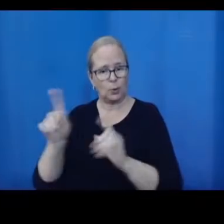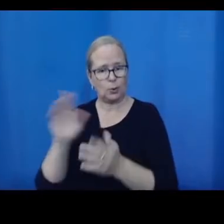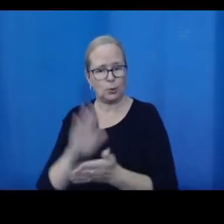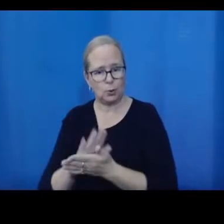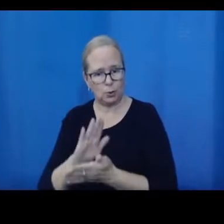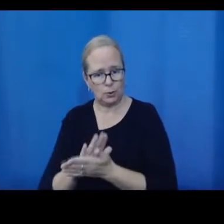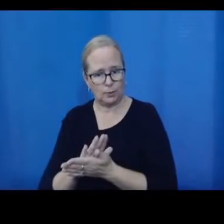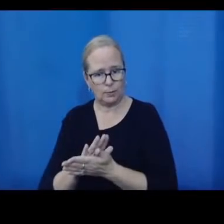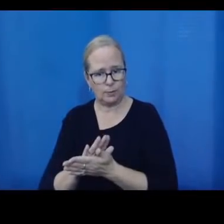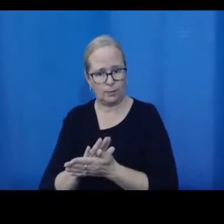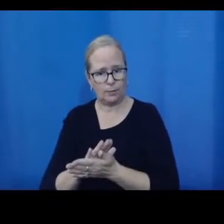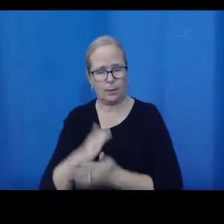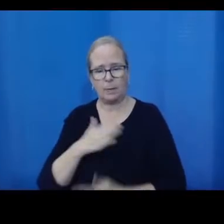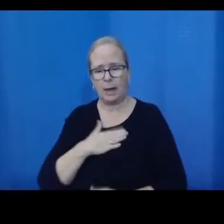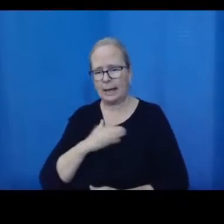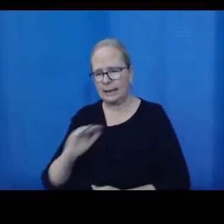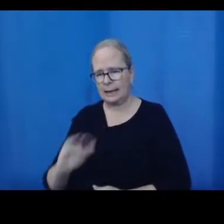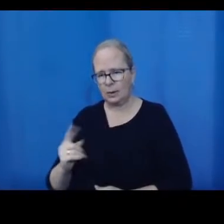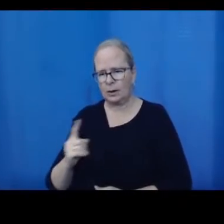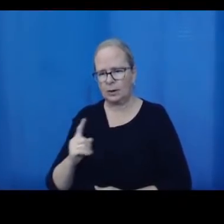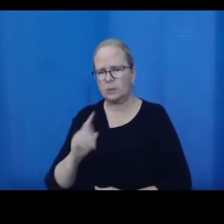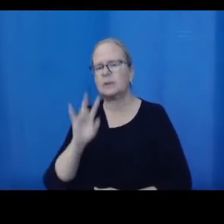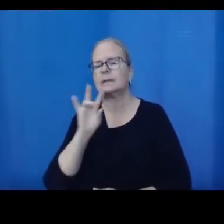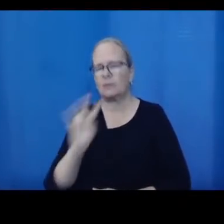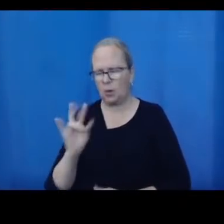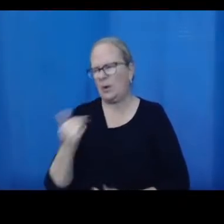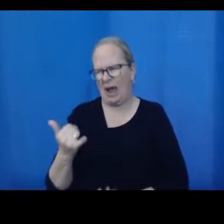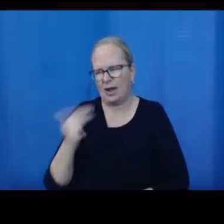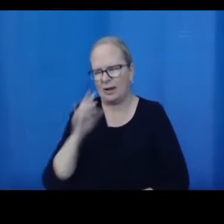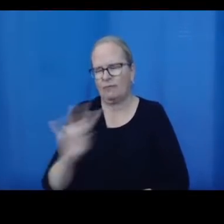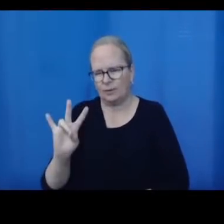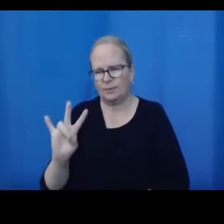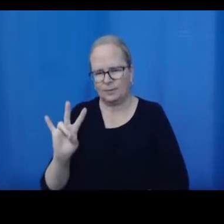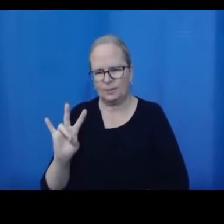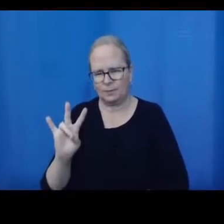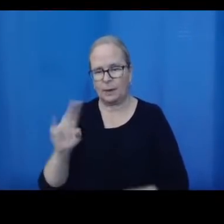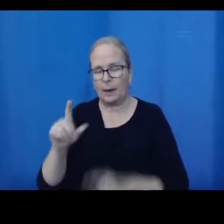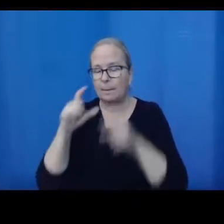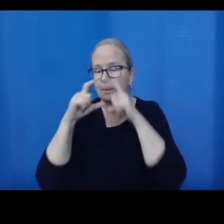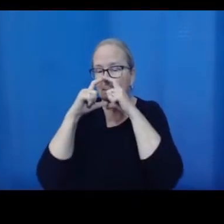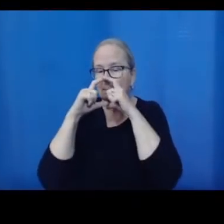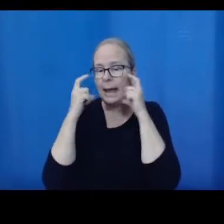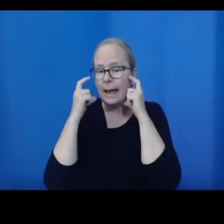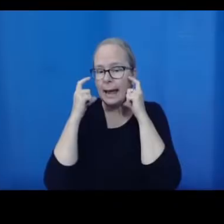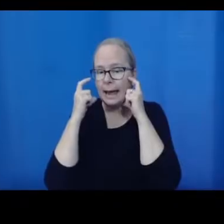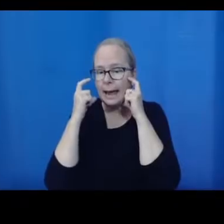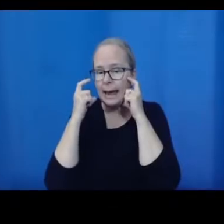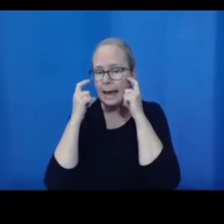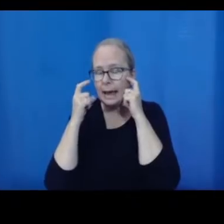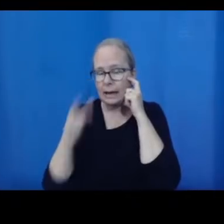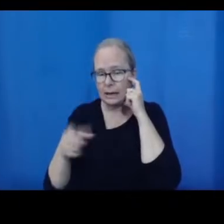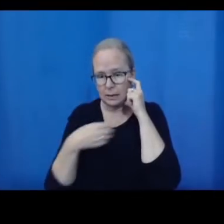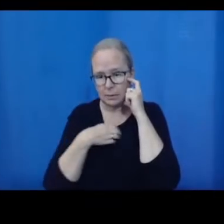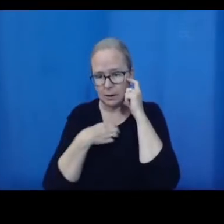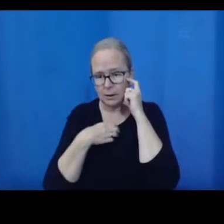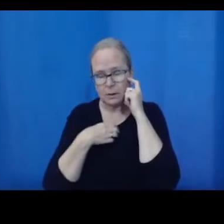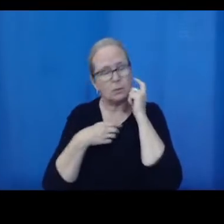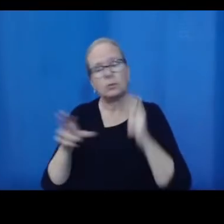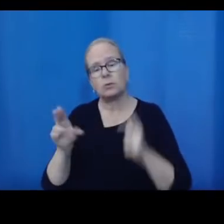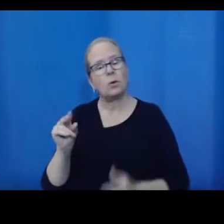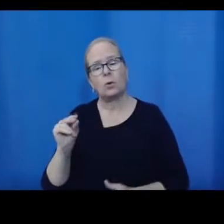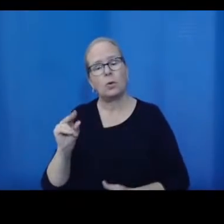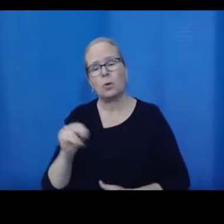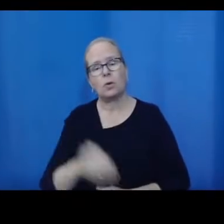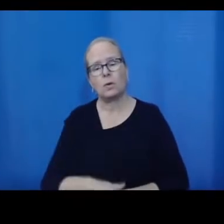on a mask, because in his mind, he was protecting all of his little friends at school. And it never occurred to him that he shouldn't do that. It